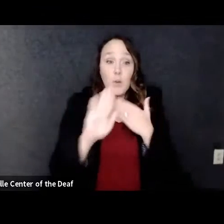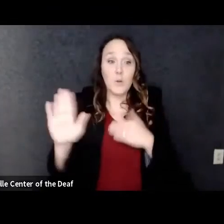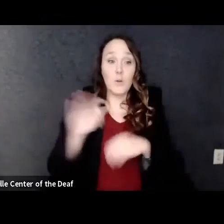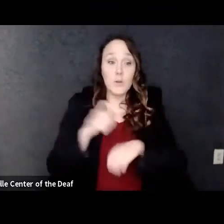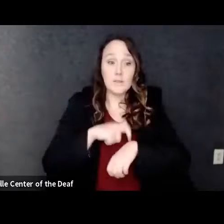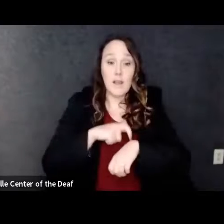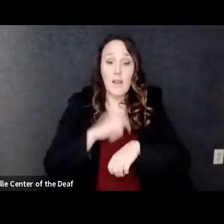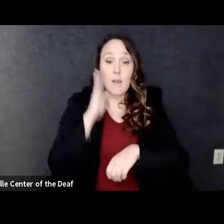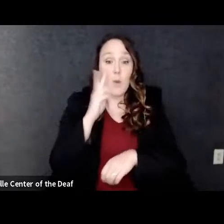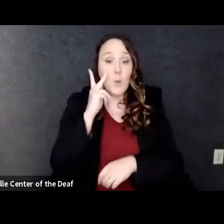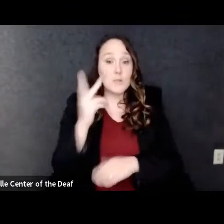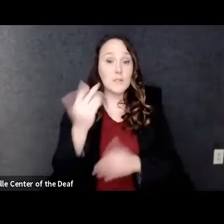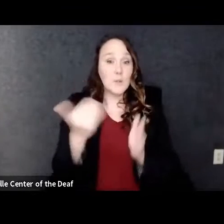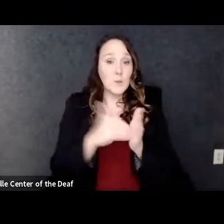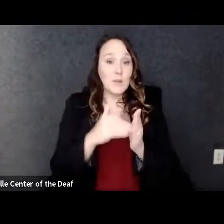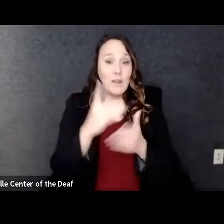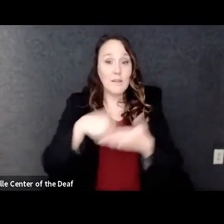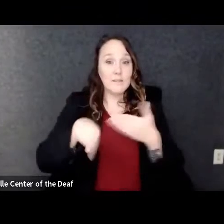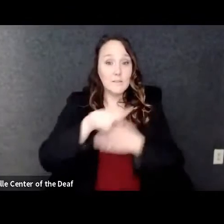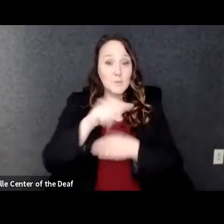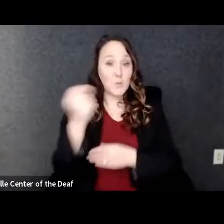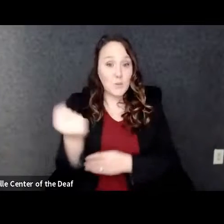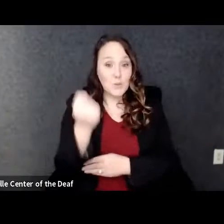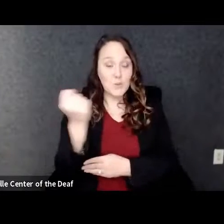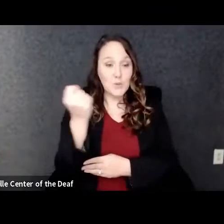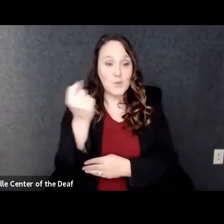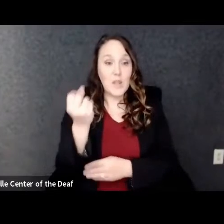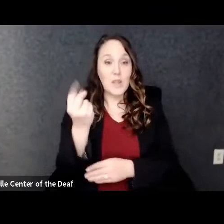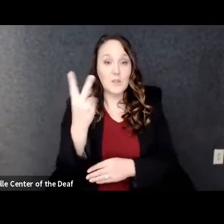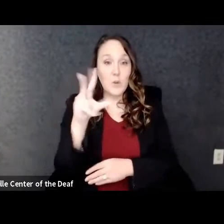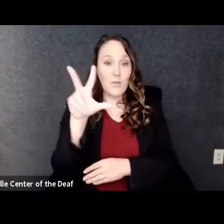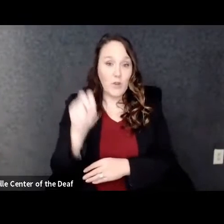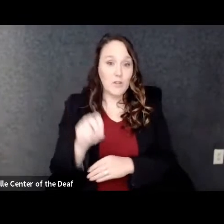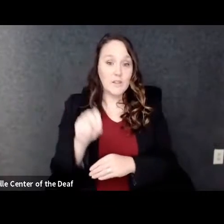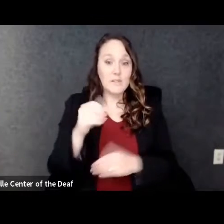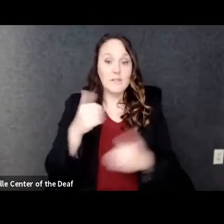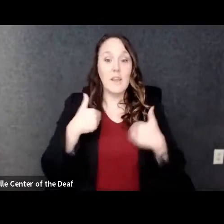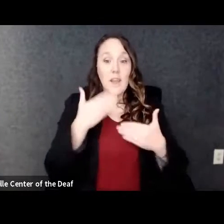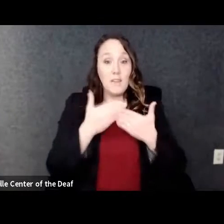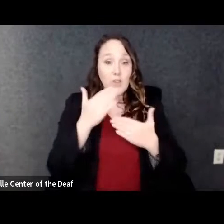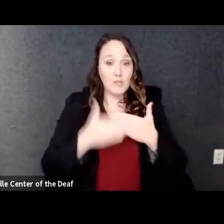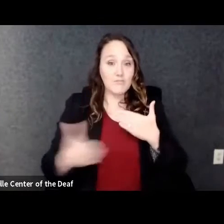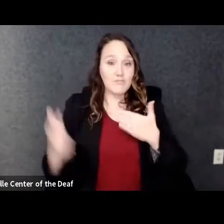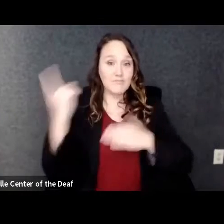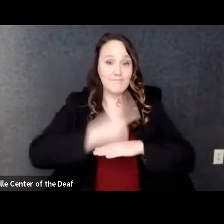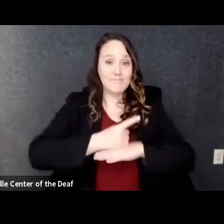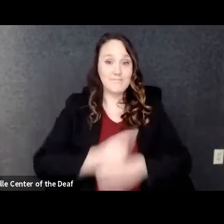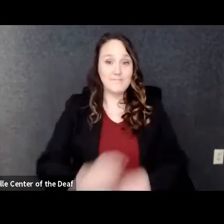and we will see you again on Tuesday at 12:30 of next week. Have a good rest of your day.